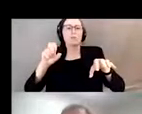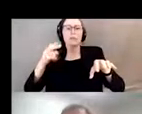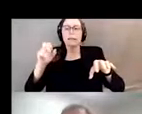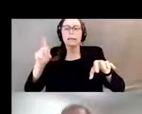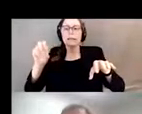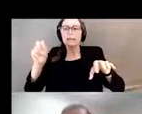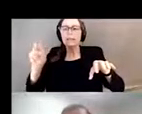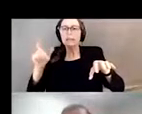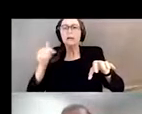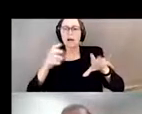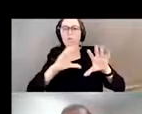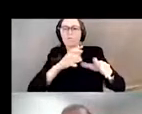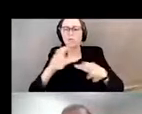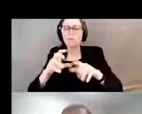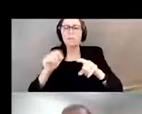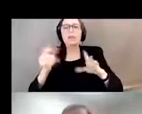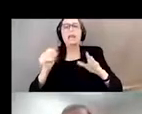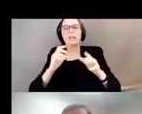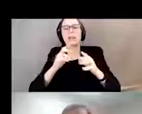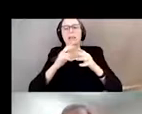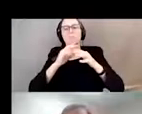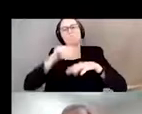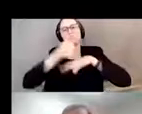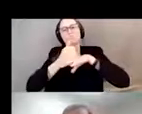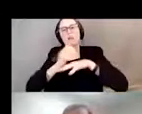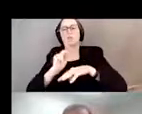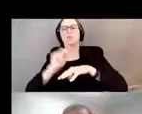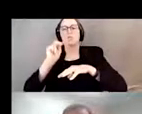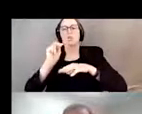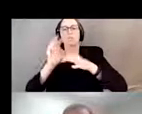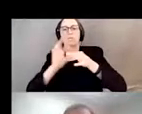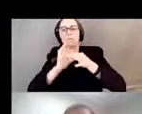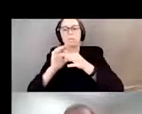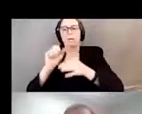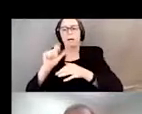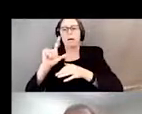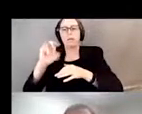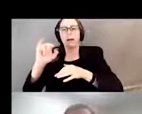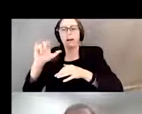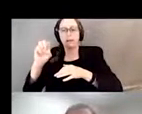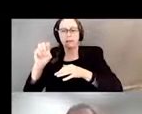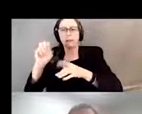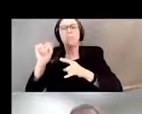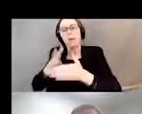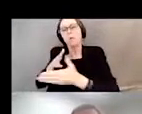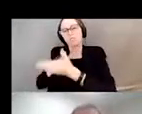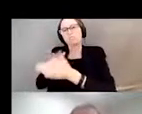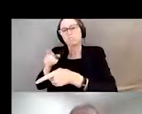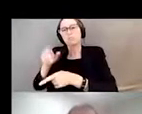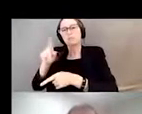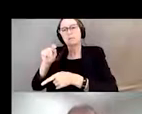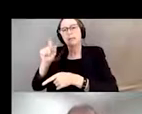political parties, and they form what's called the Northern Alliance. They will be the opposition to the Taliban from